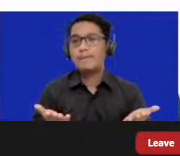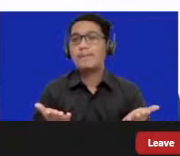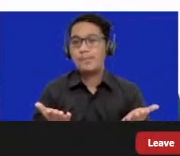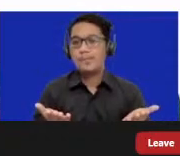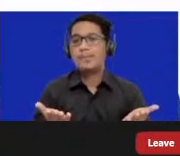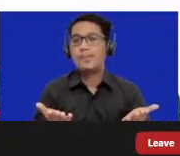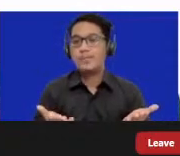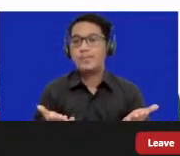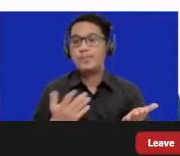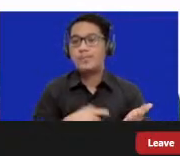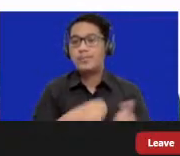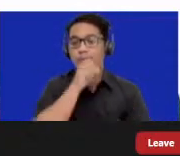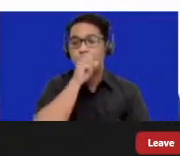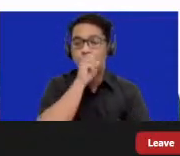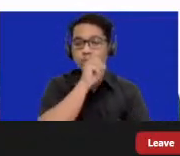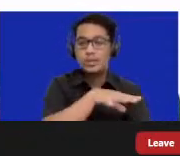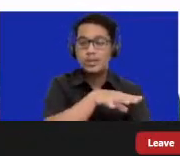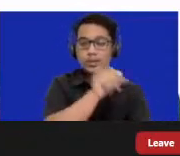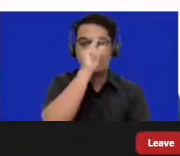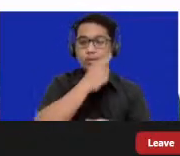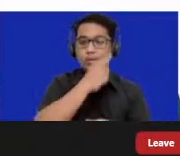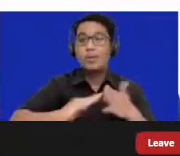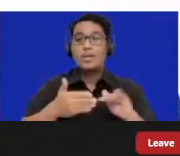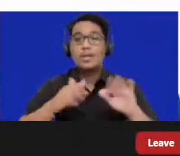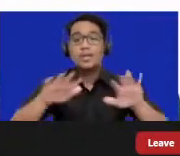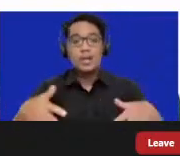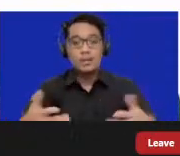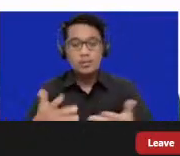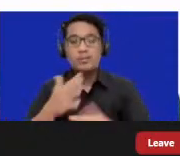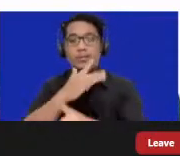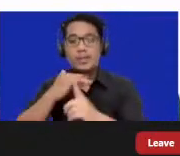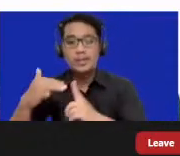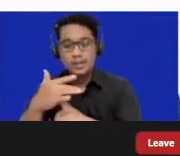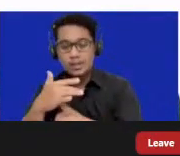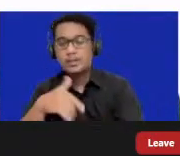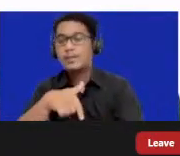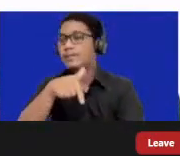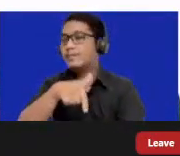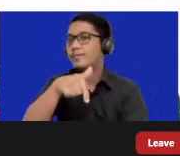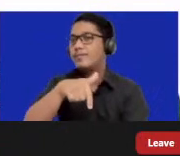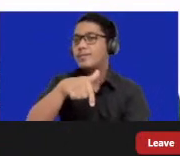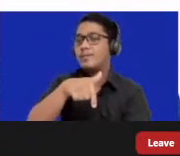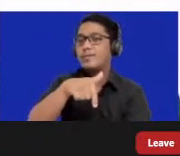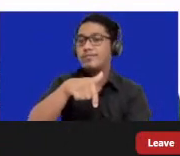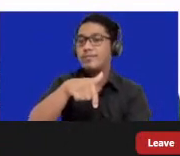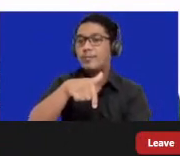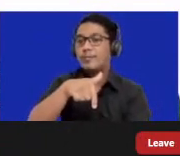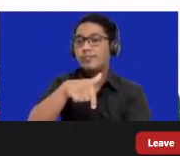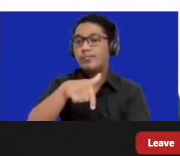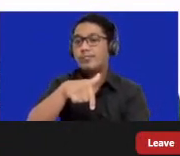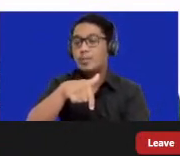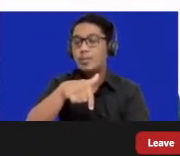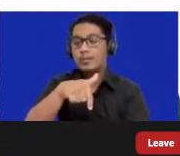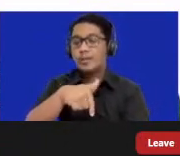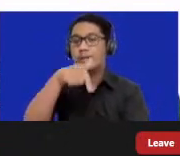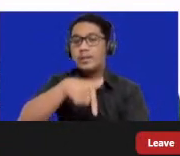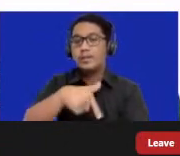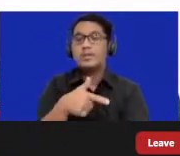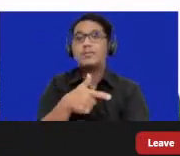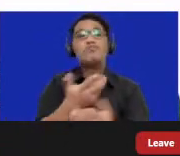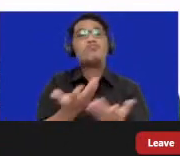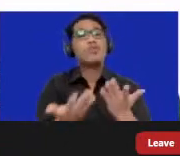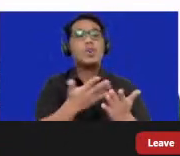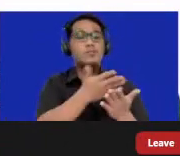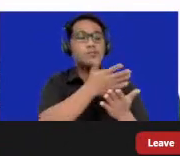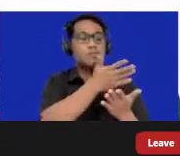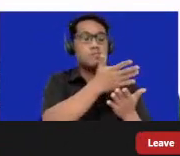this needs to become part of the school curriculum, which apparently it is in Indonesia. I